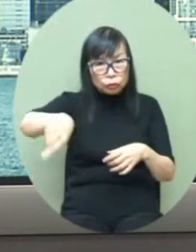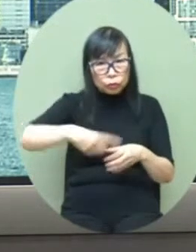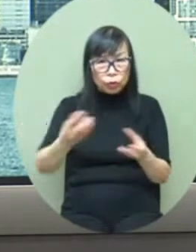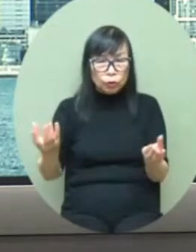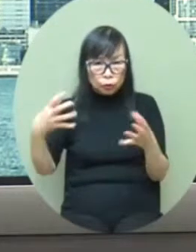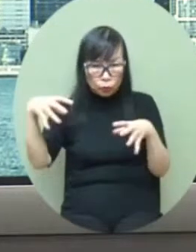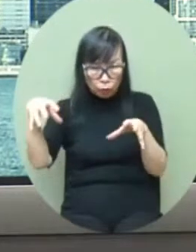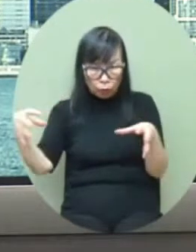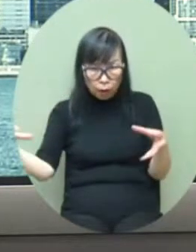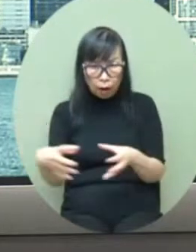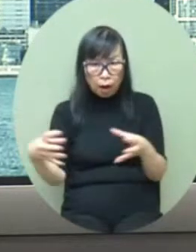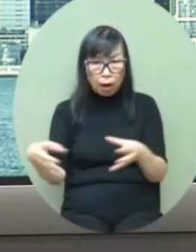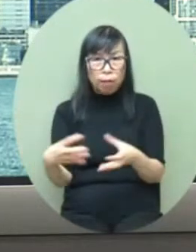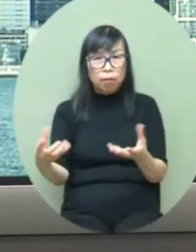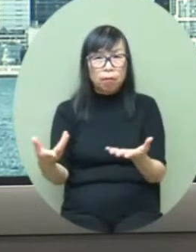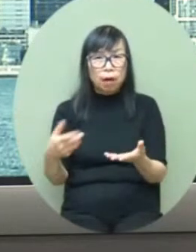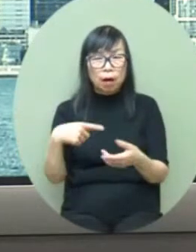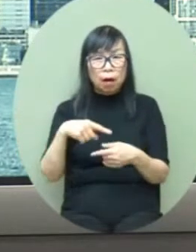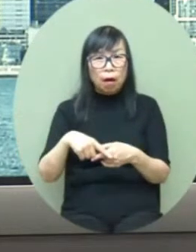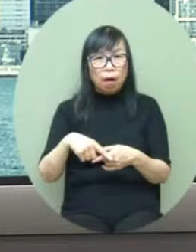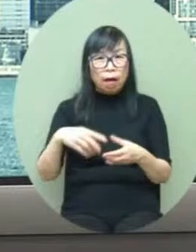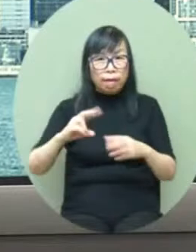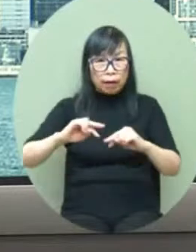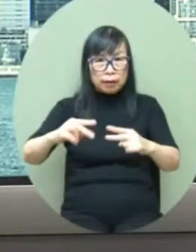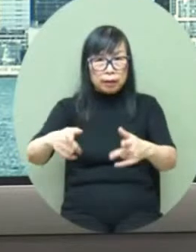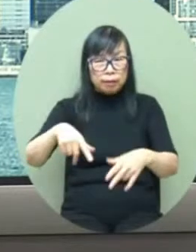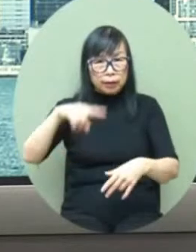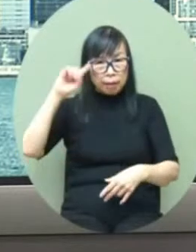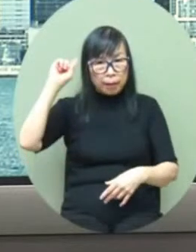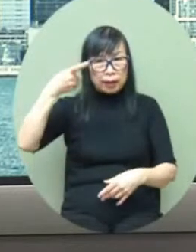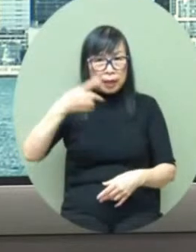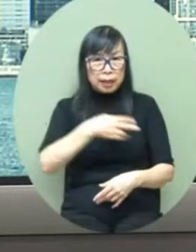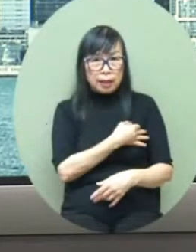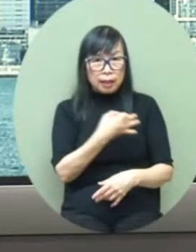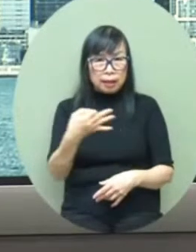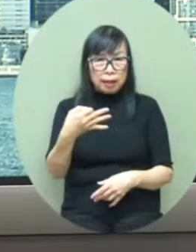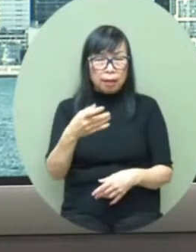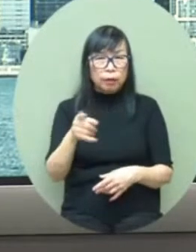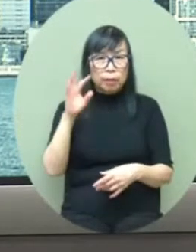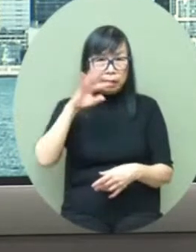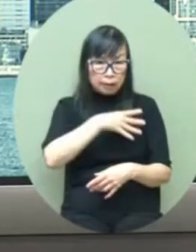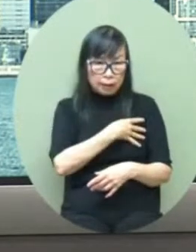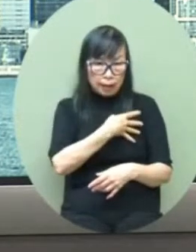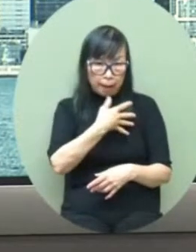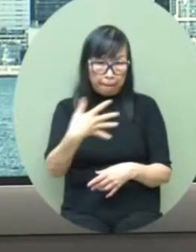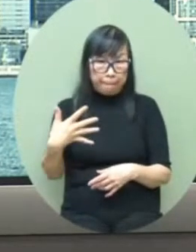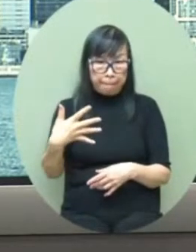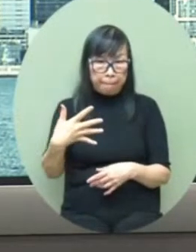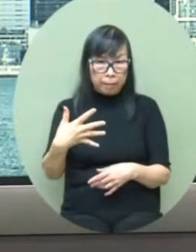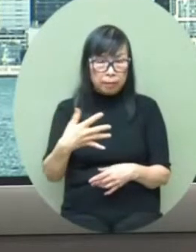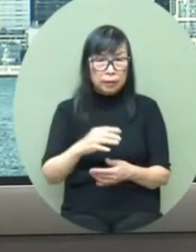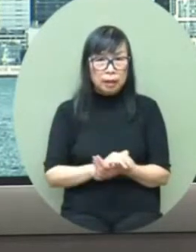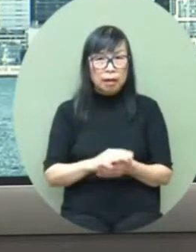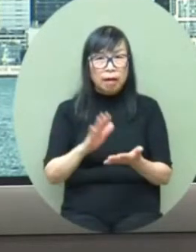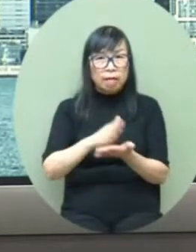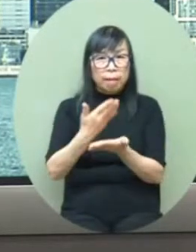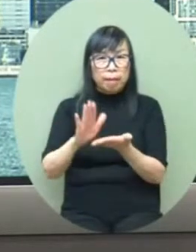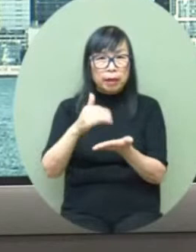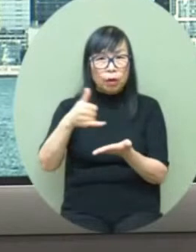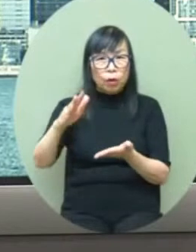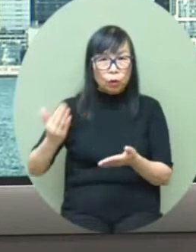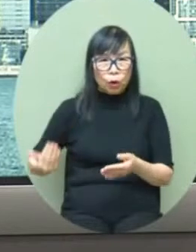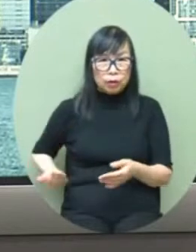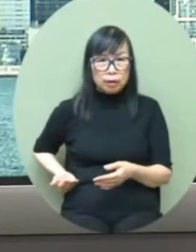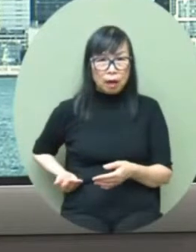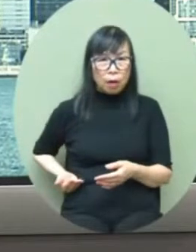to promote high quality development of the Greater Bay Area, tomorrow, Wednesday,